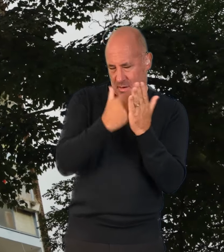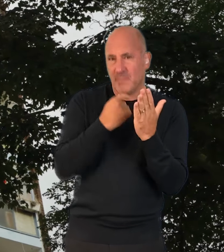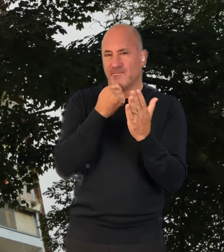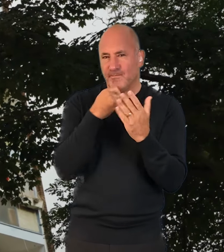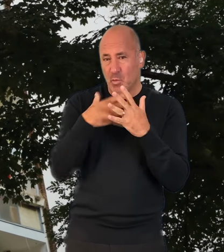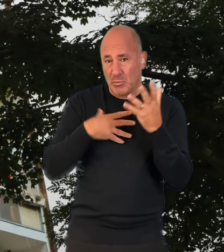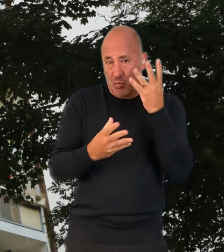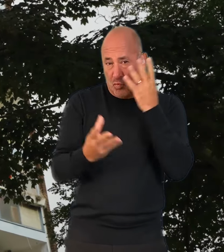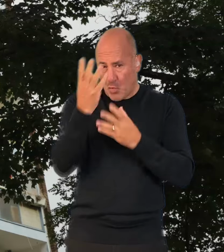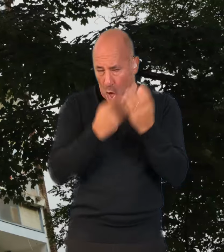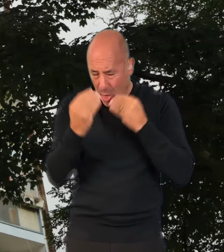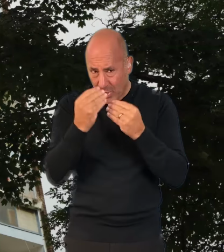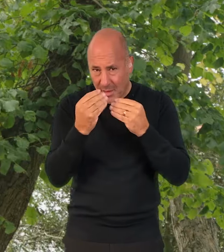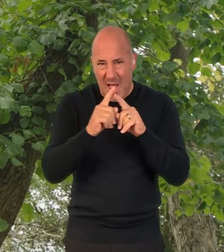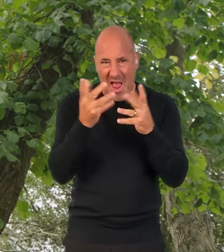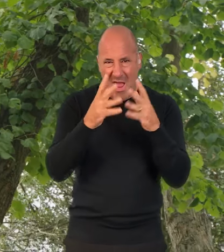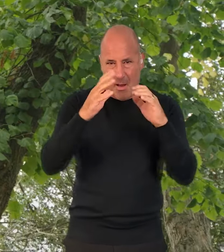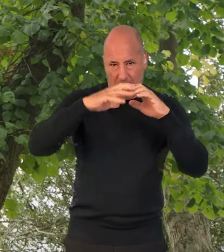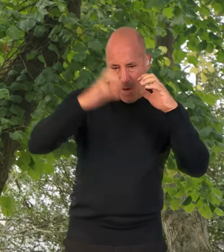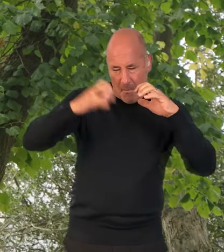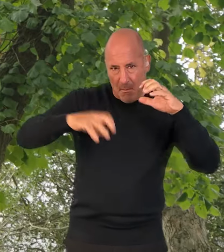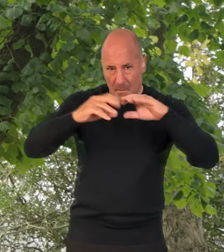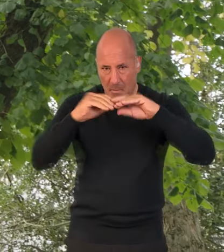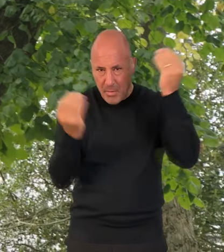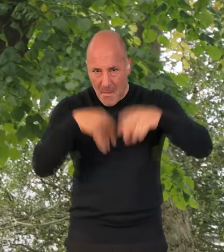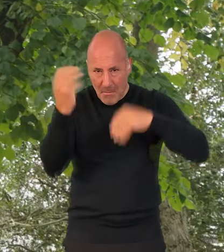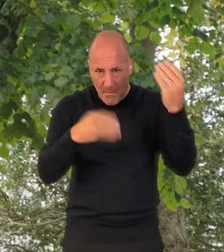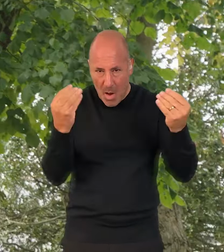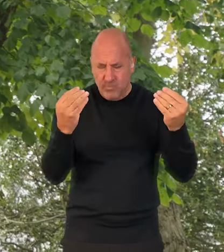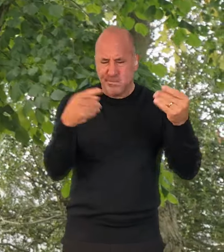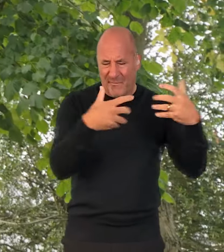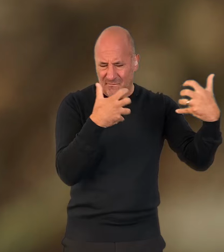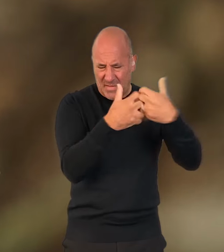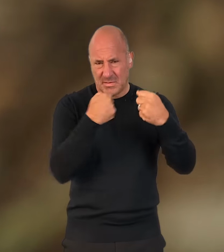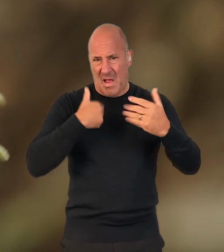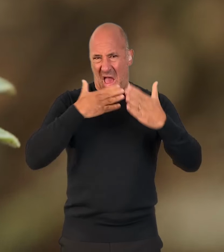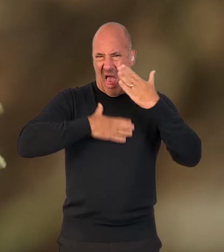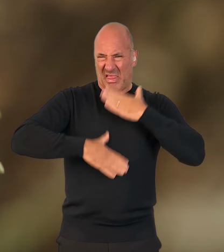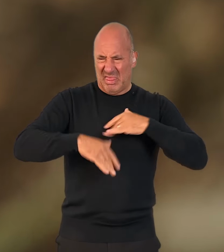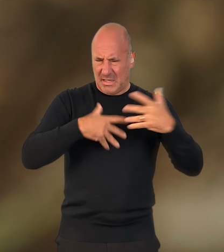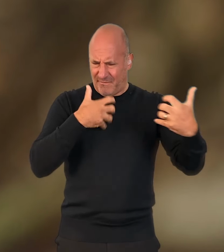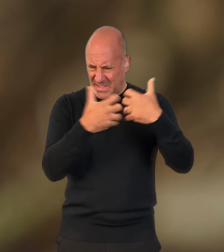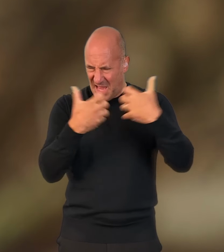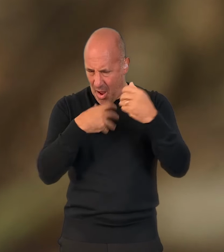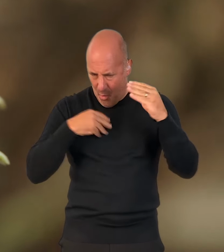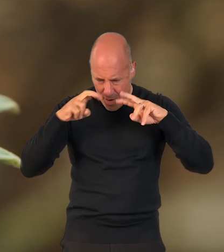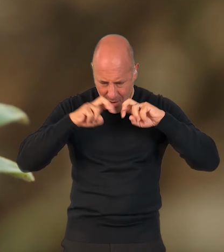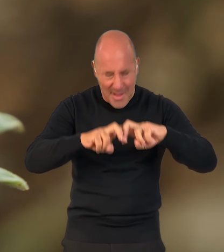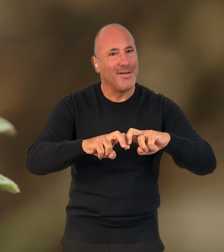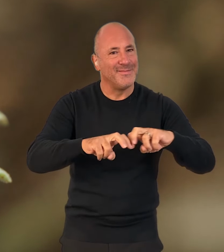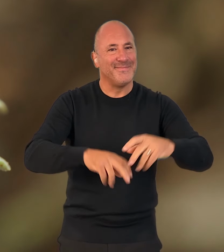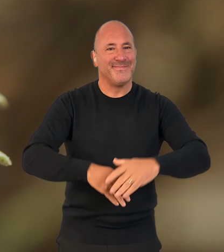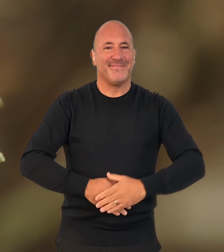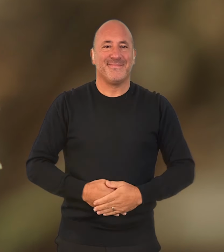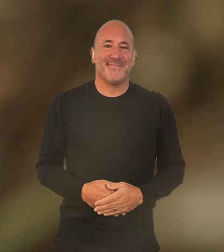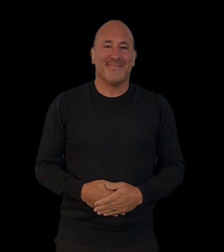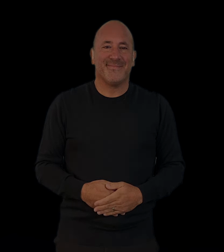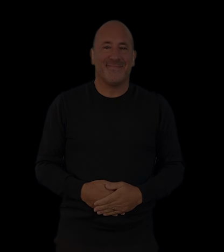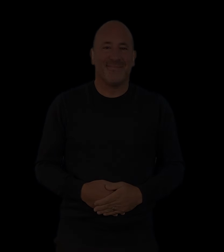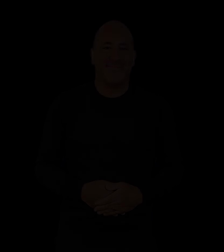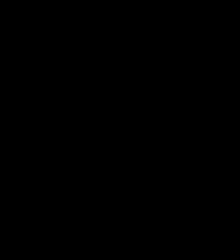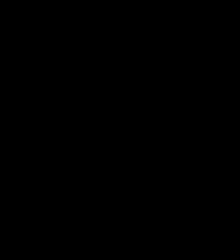ourselves agency by kind of learning it all, like pulling it apart and then seeing how we can use it to fit our ethics.